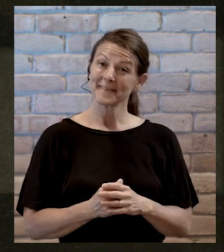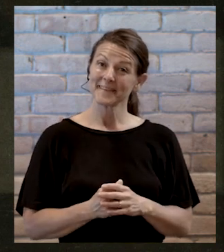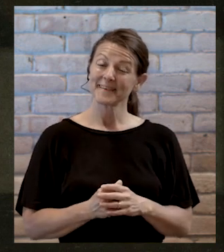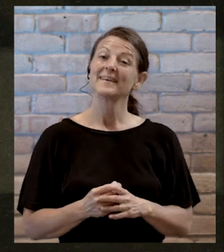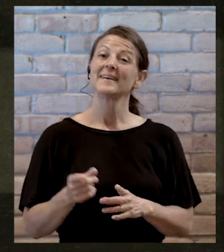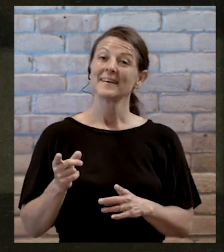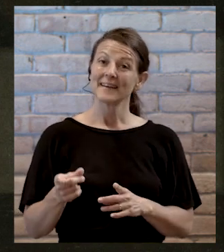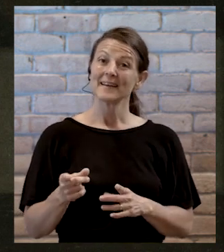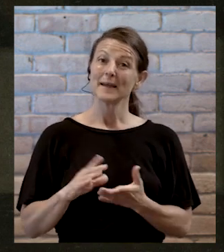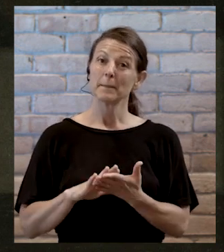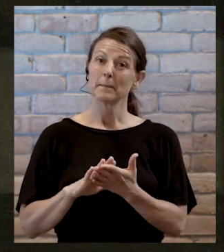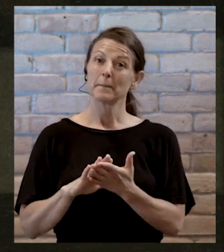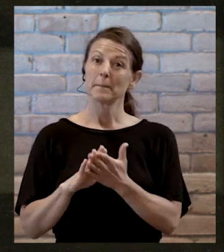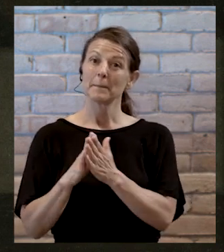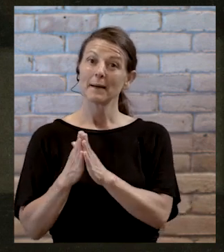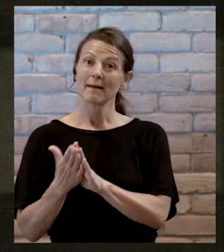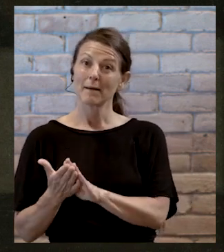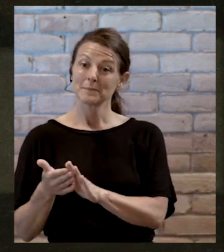the shepherd becomes the sheep.